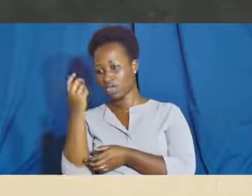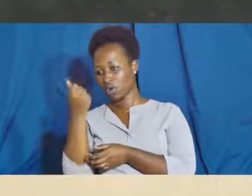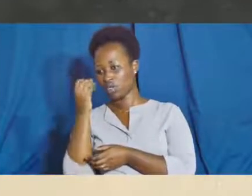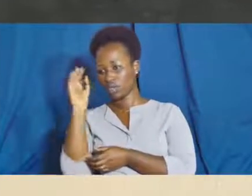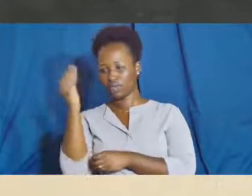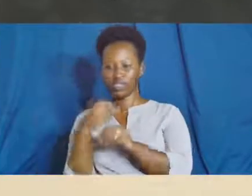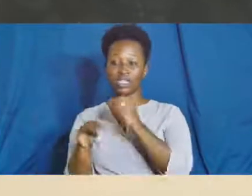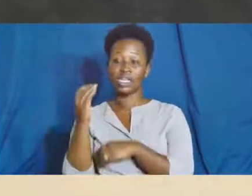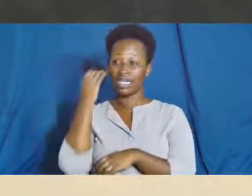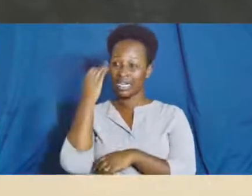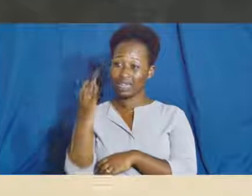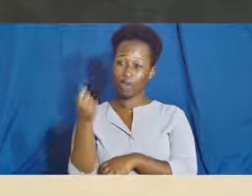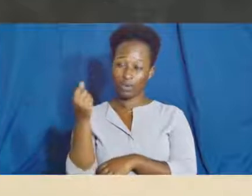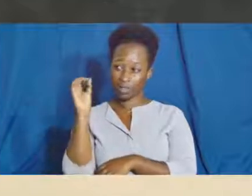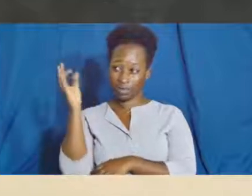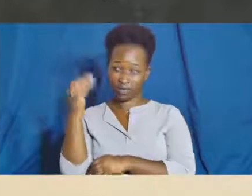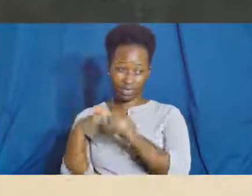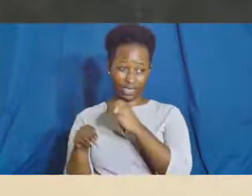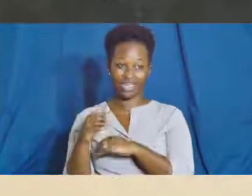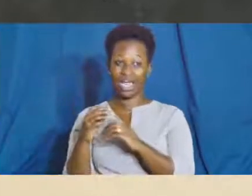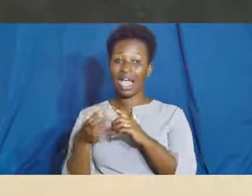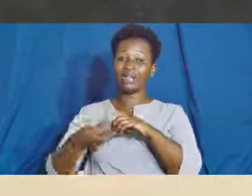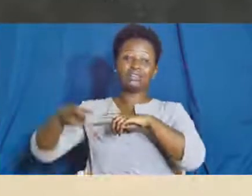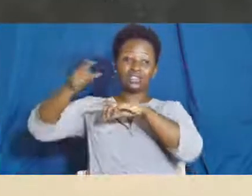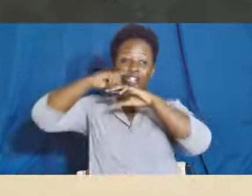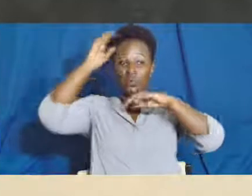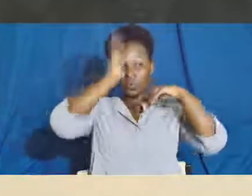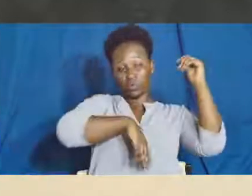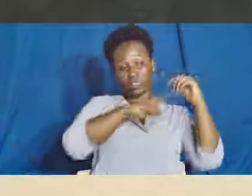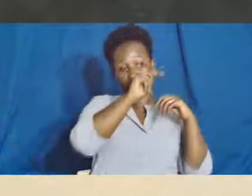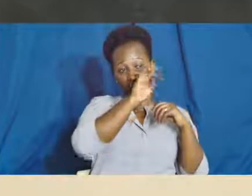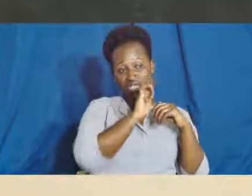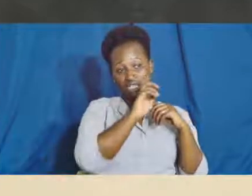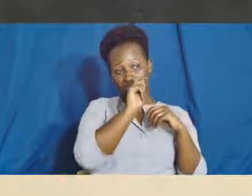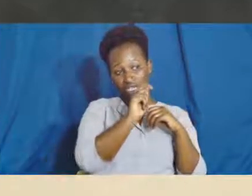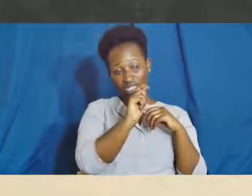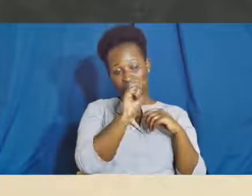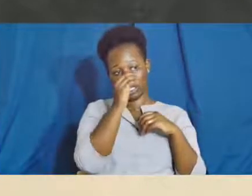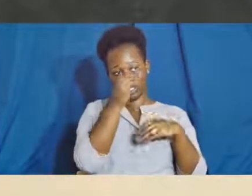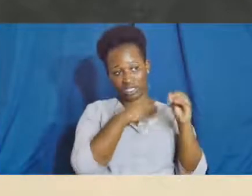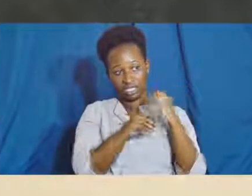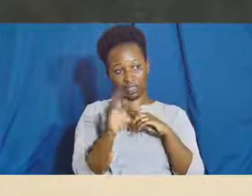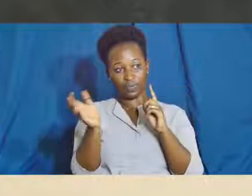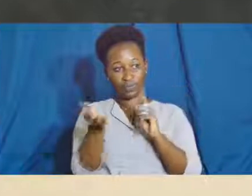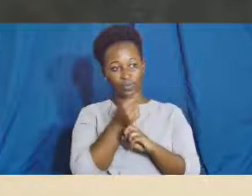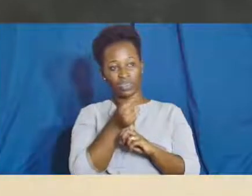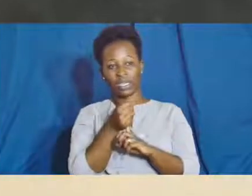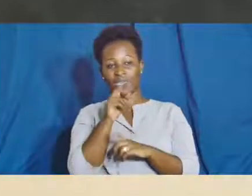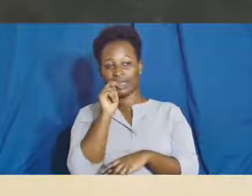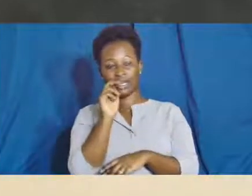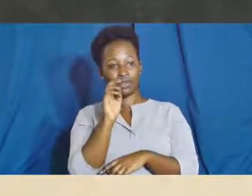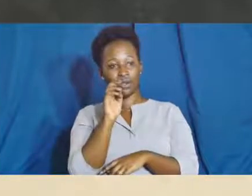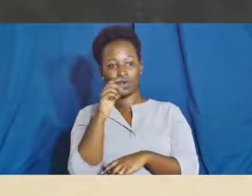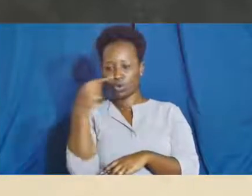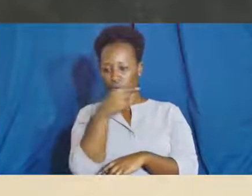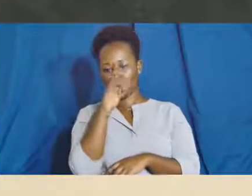If cost of sales are greater than net sales, you get a net loss. You